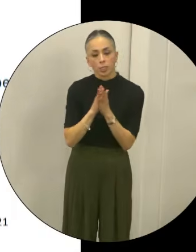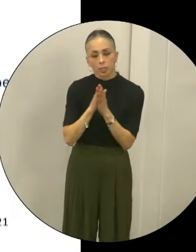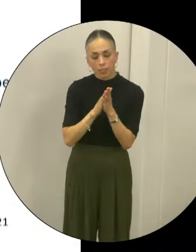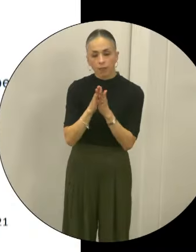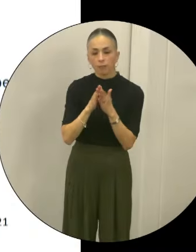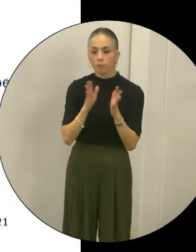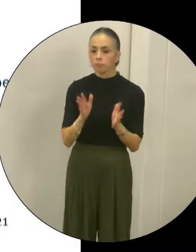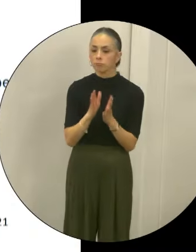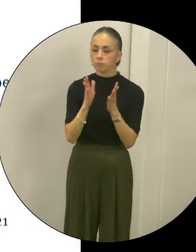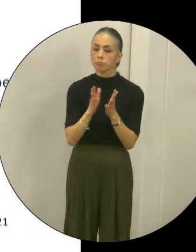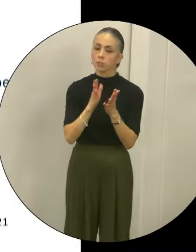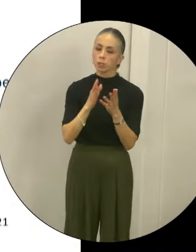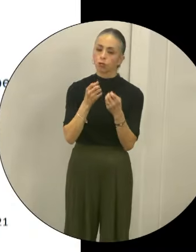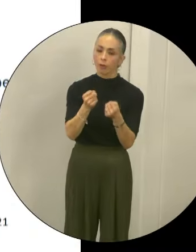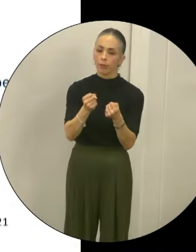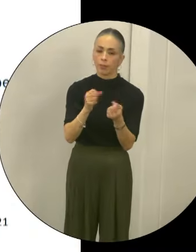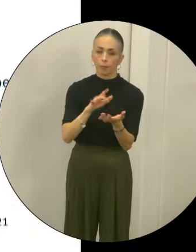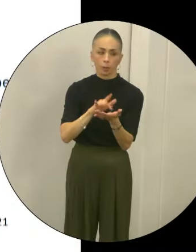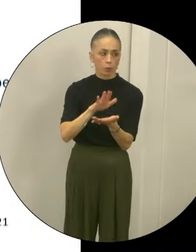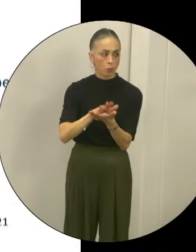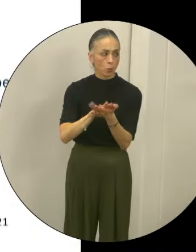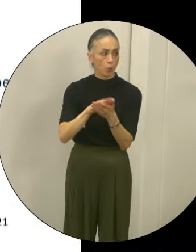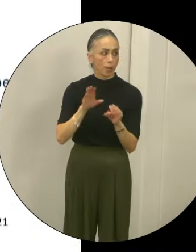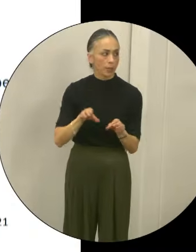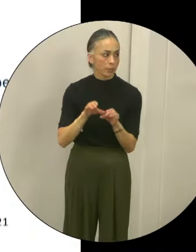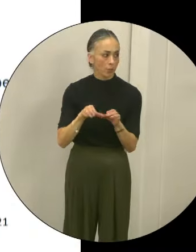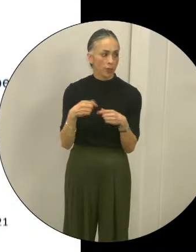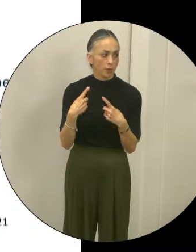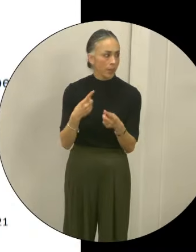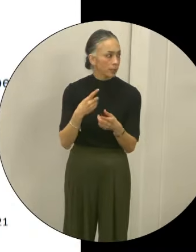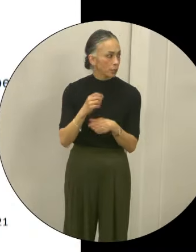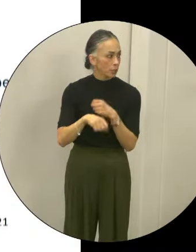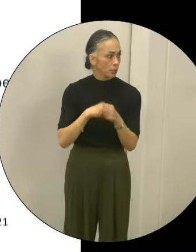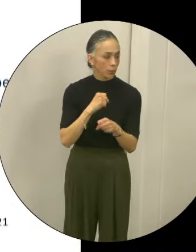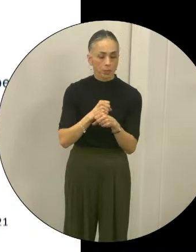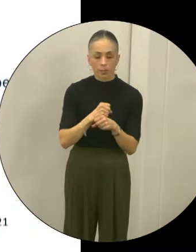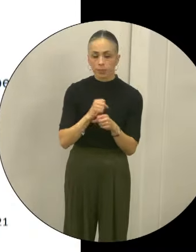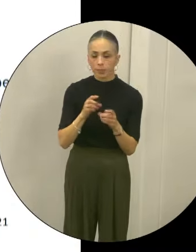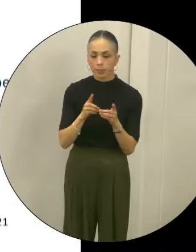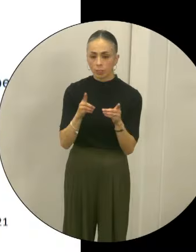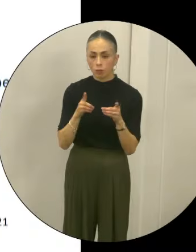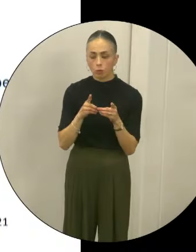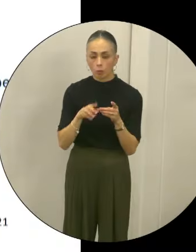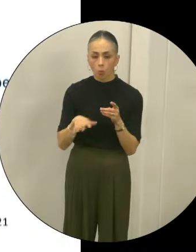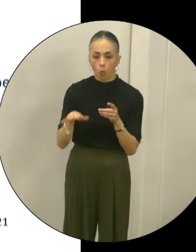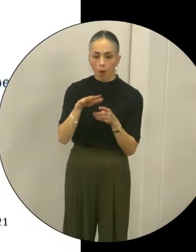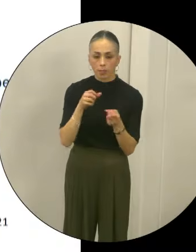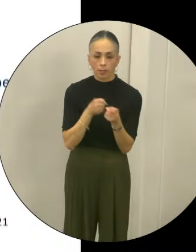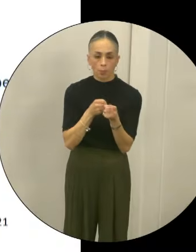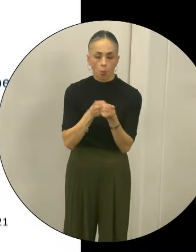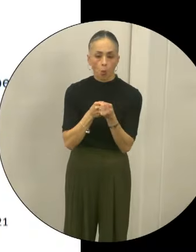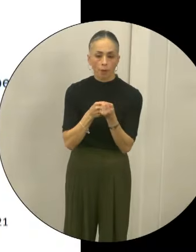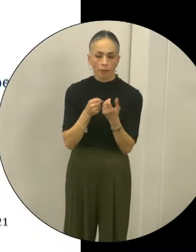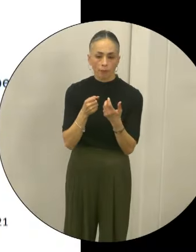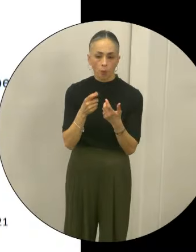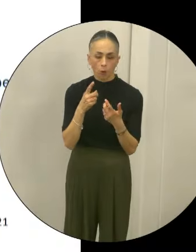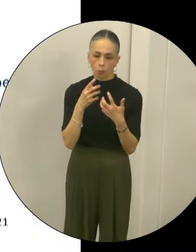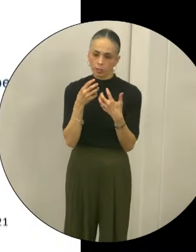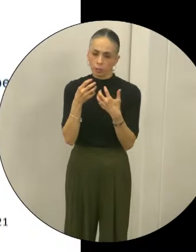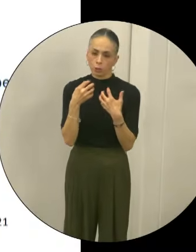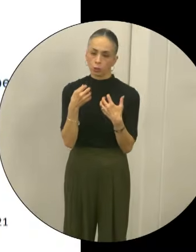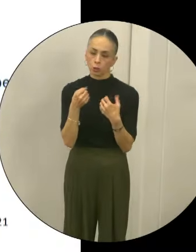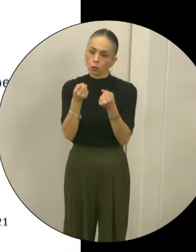school practices over the past year, as well as district-wide support for implementing restorative approaches.